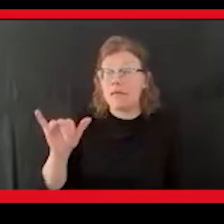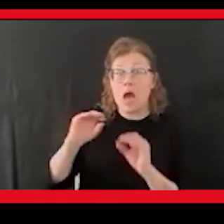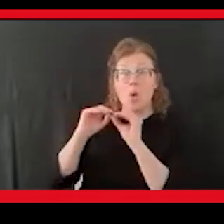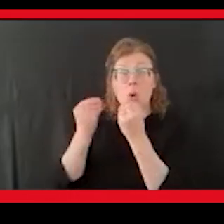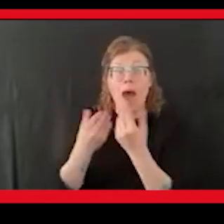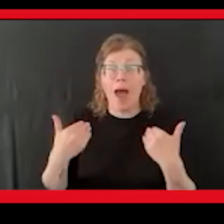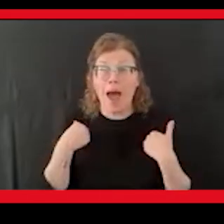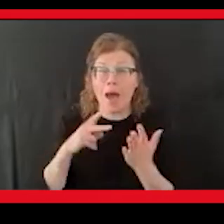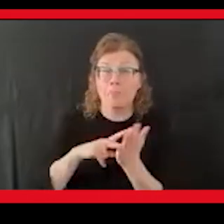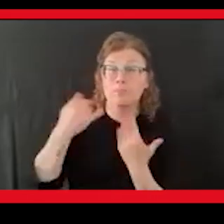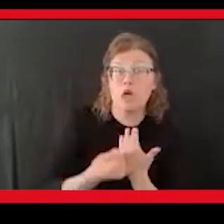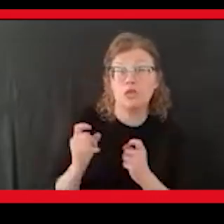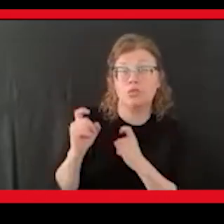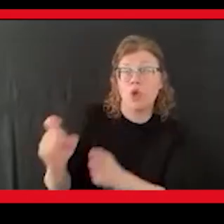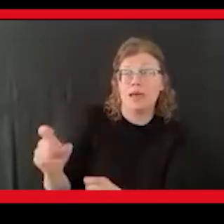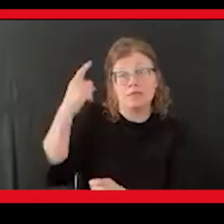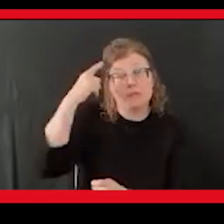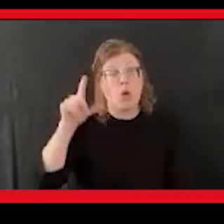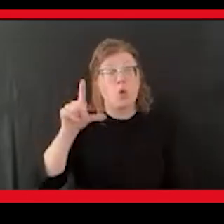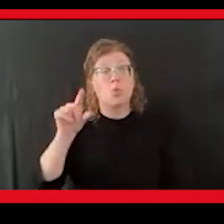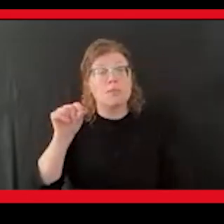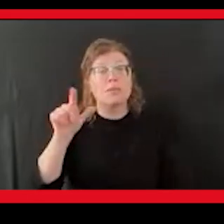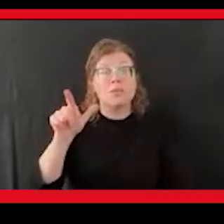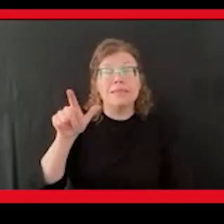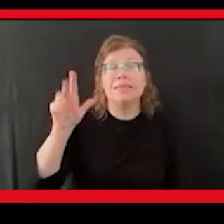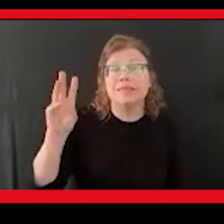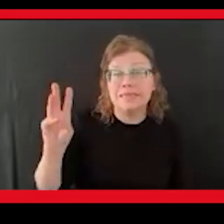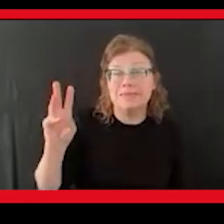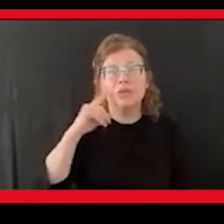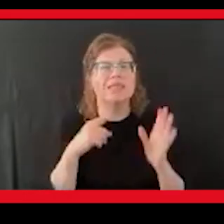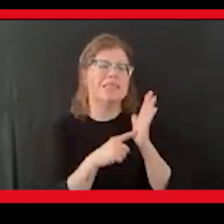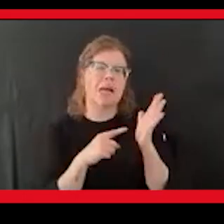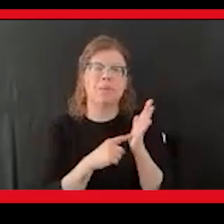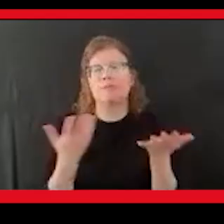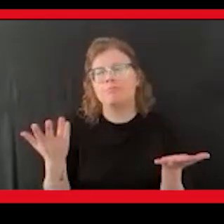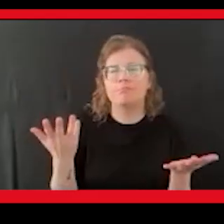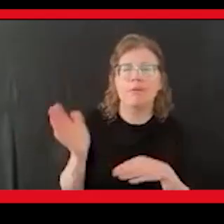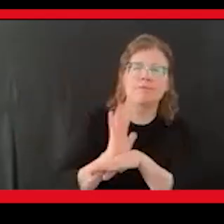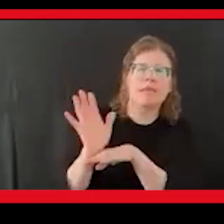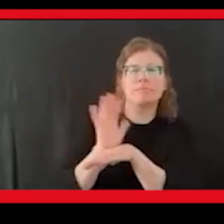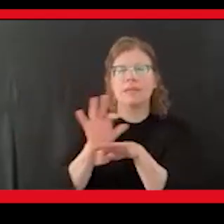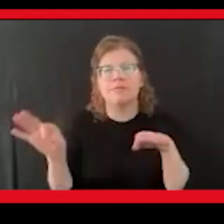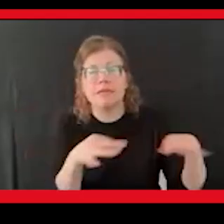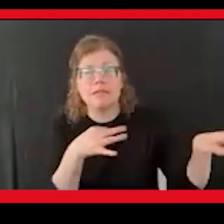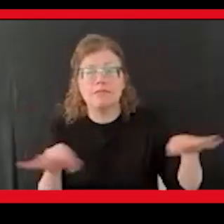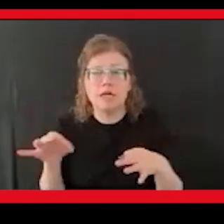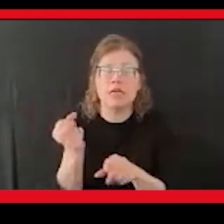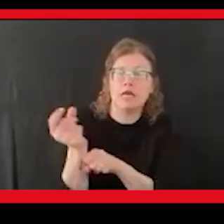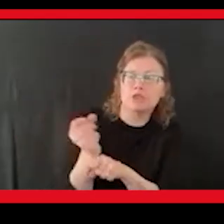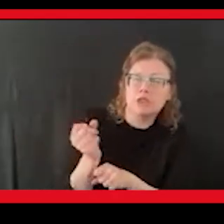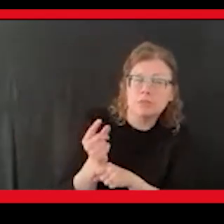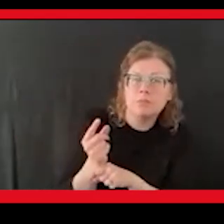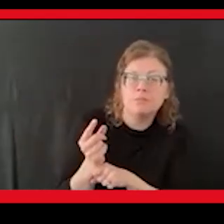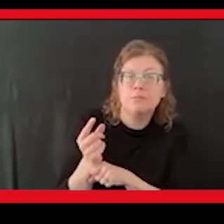2026 for the production of their annual film festival, they are welcome to apply again for that same festival